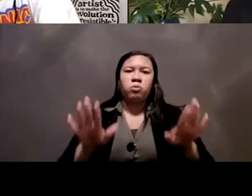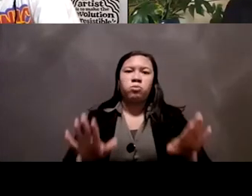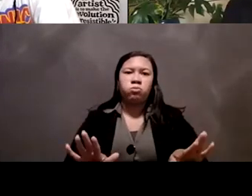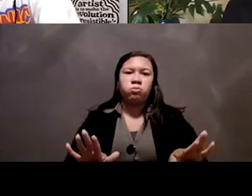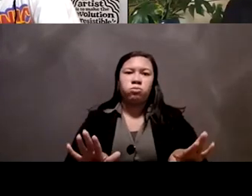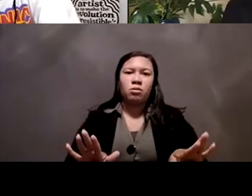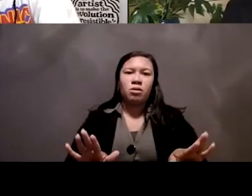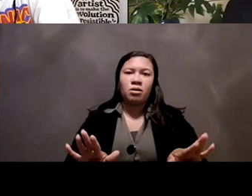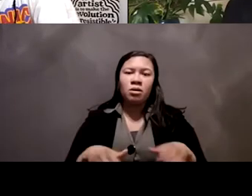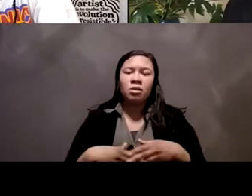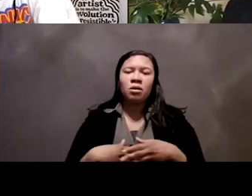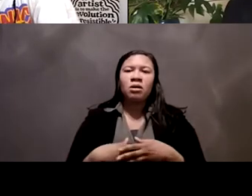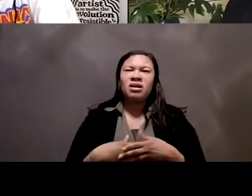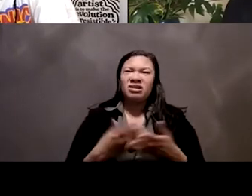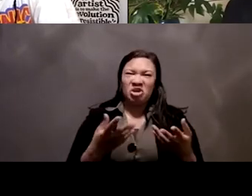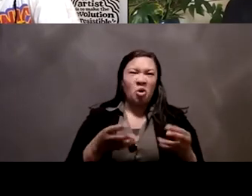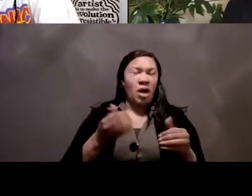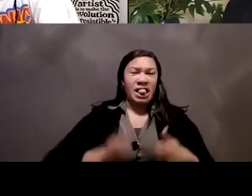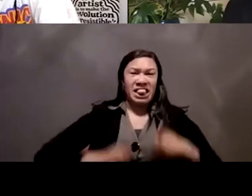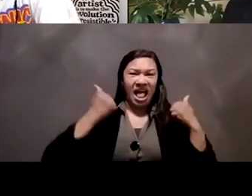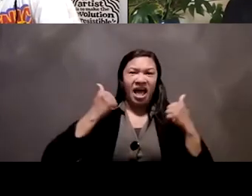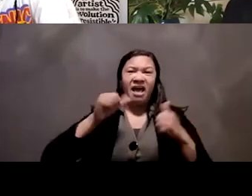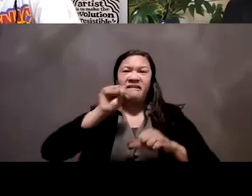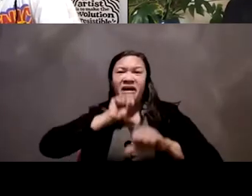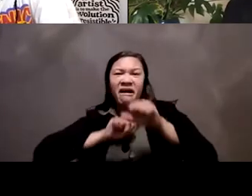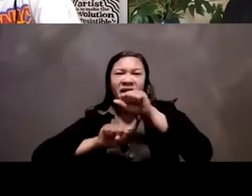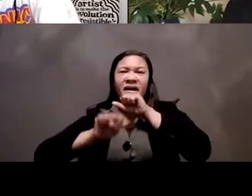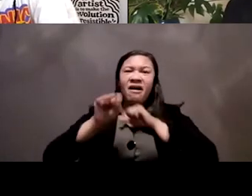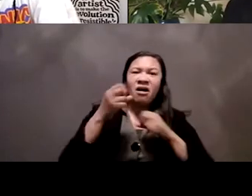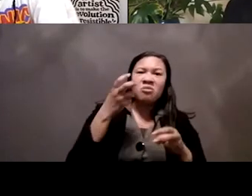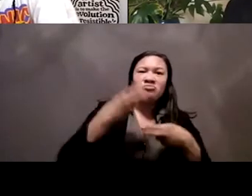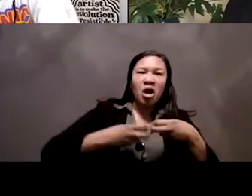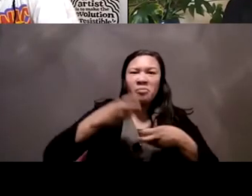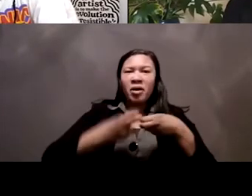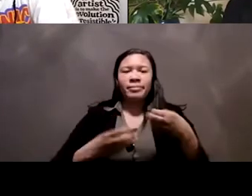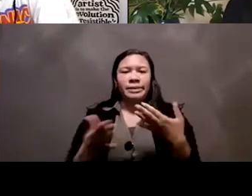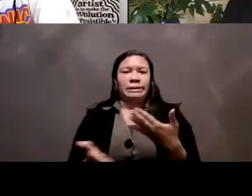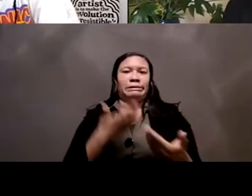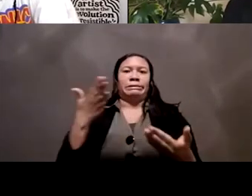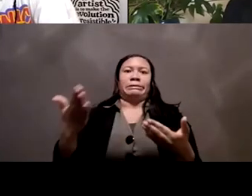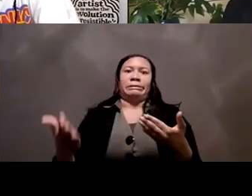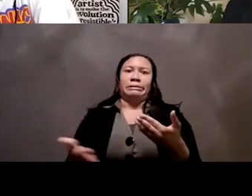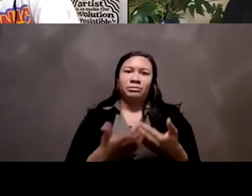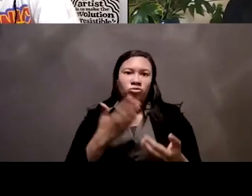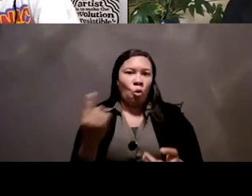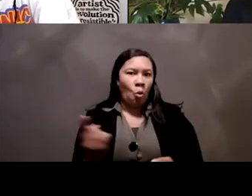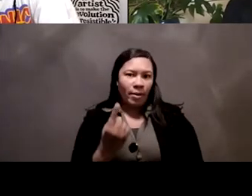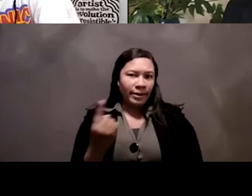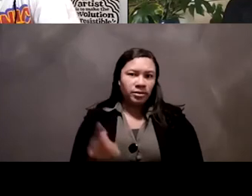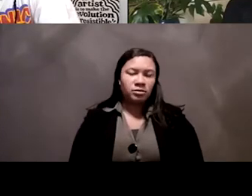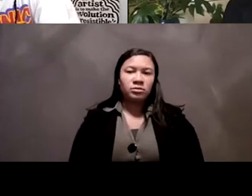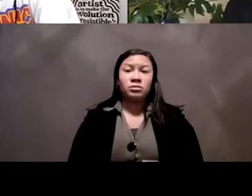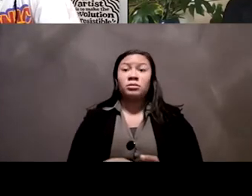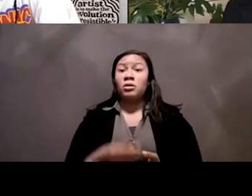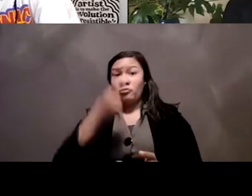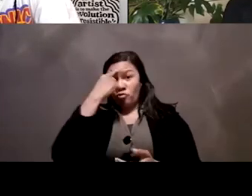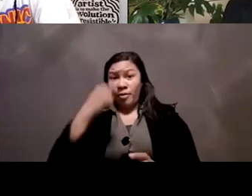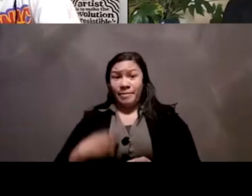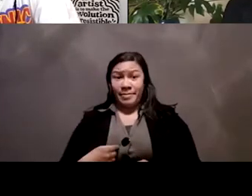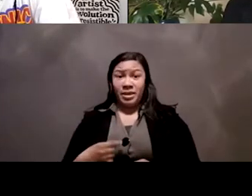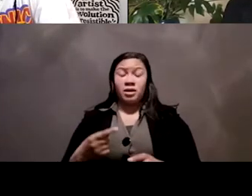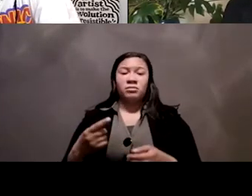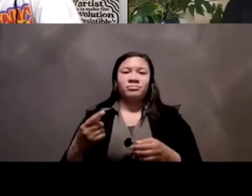comes far too easy. And even from ourselves, Raquel was talking about being a workaholic. I think all four of